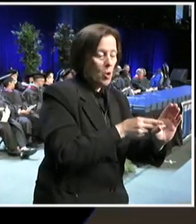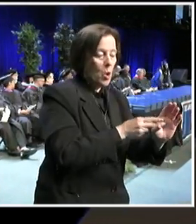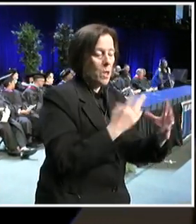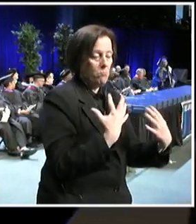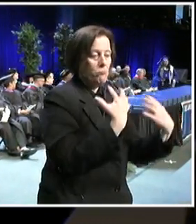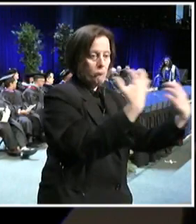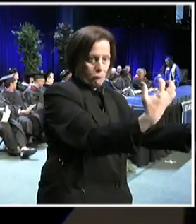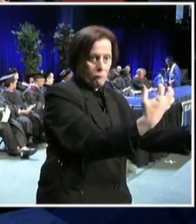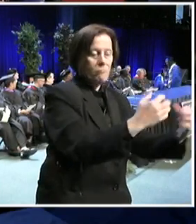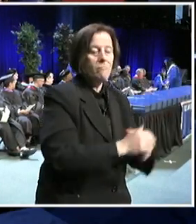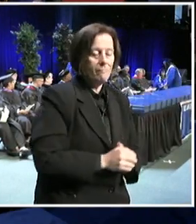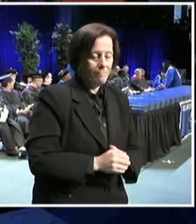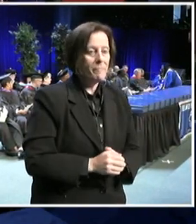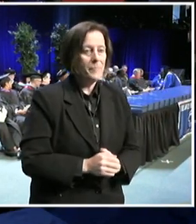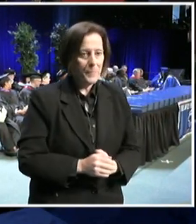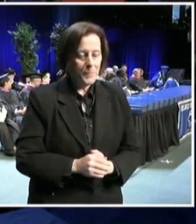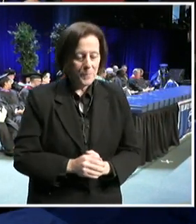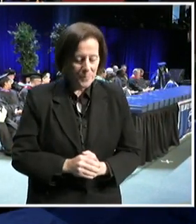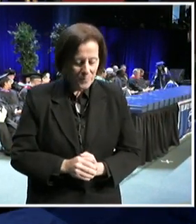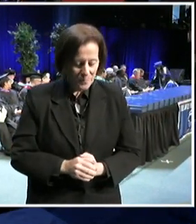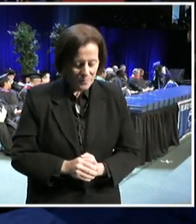audience?